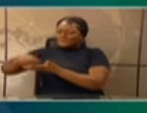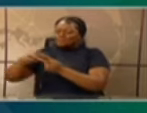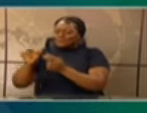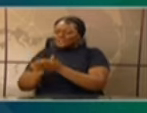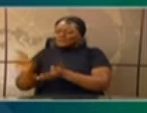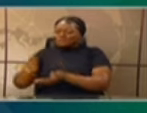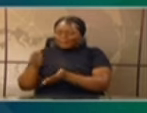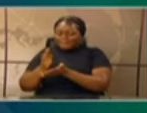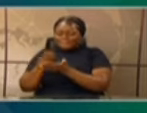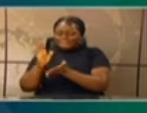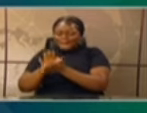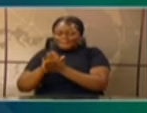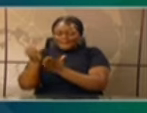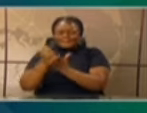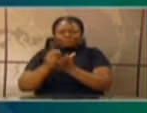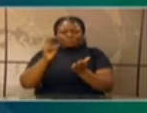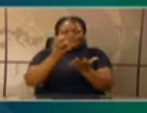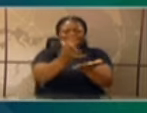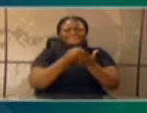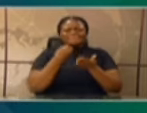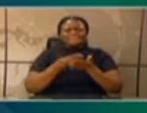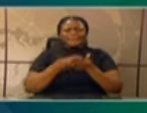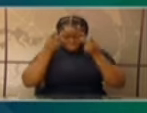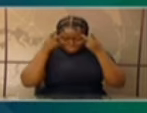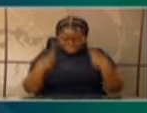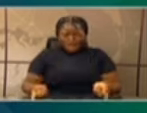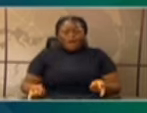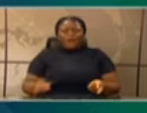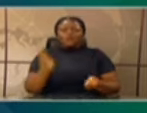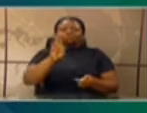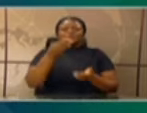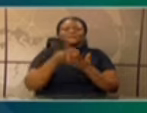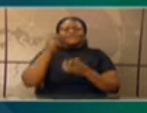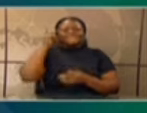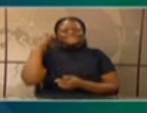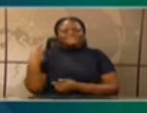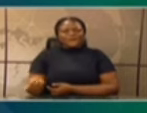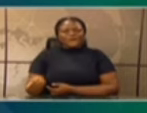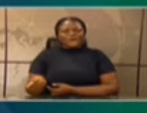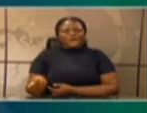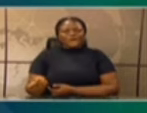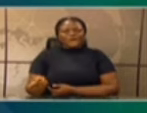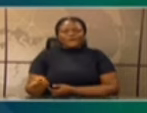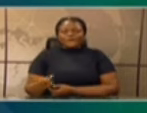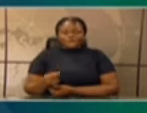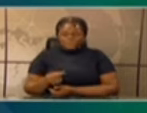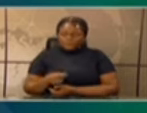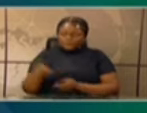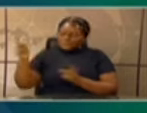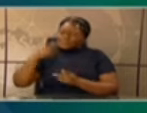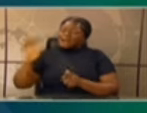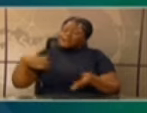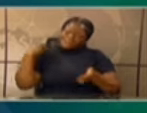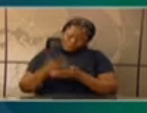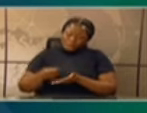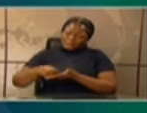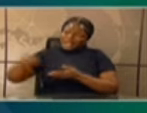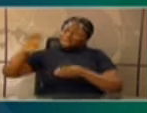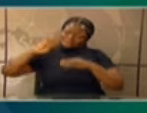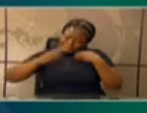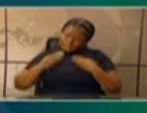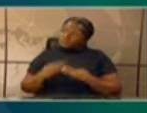Quanim, or say, men, co. Sikano, money, quay, men, yeah. And the papa, now,